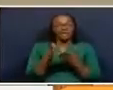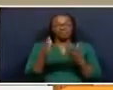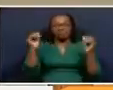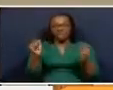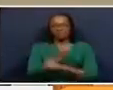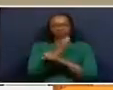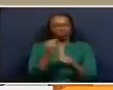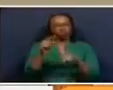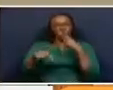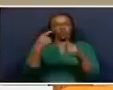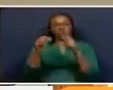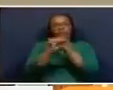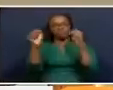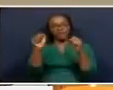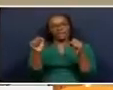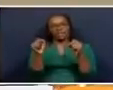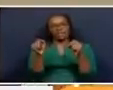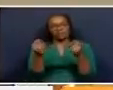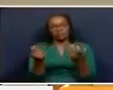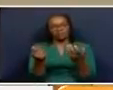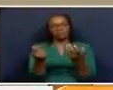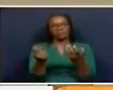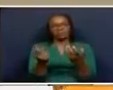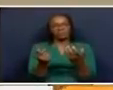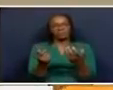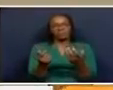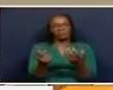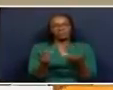president, but won't be president of this, in this